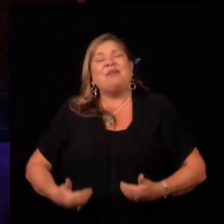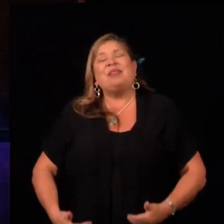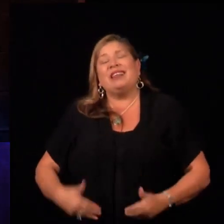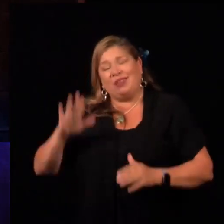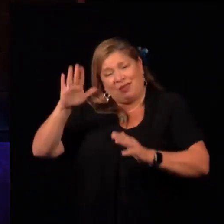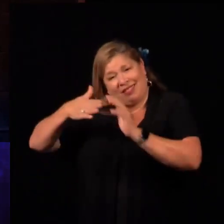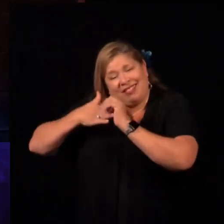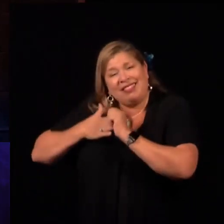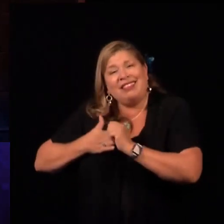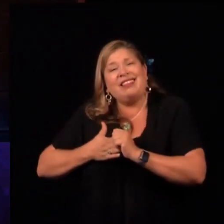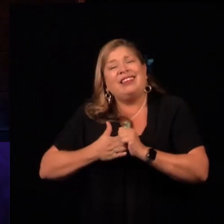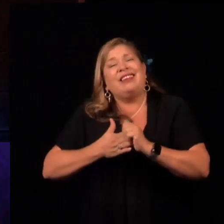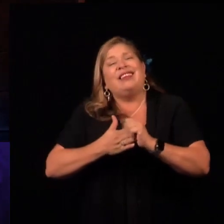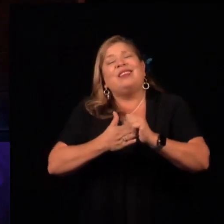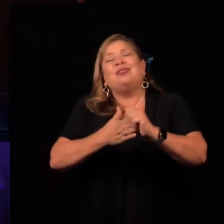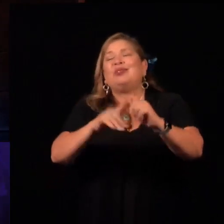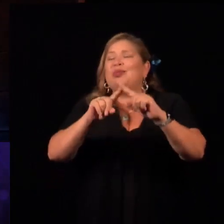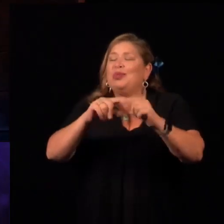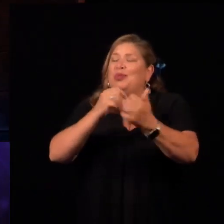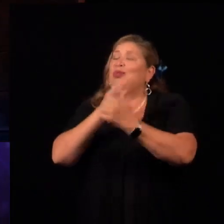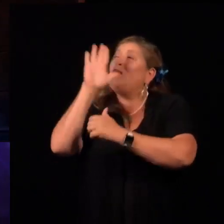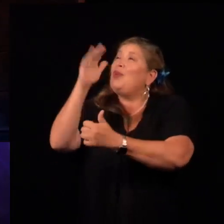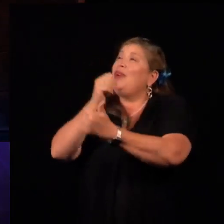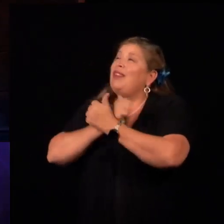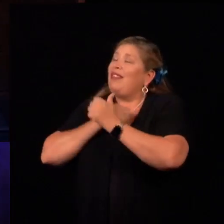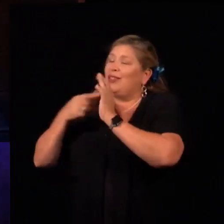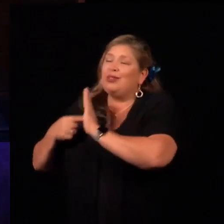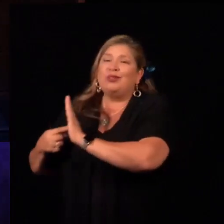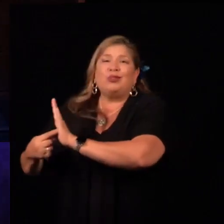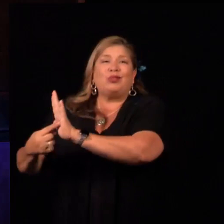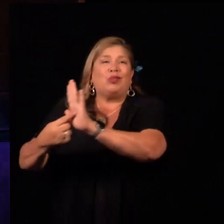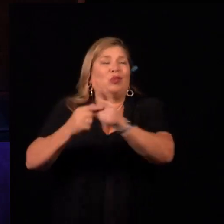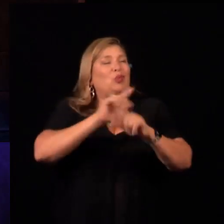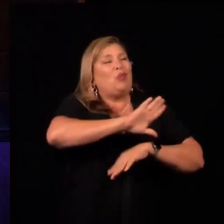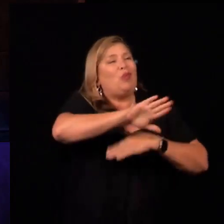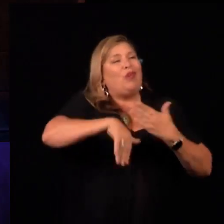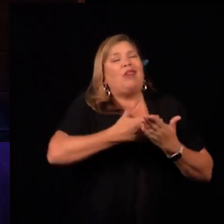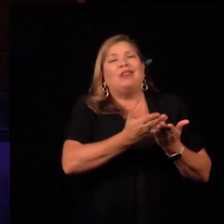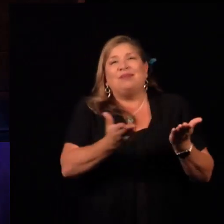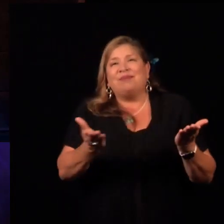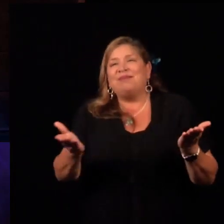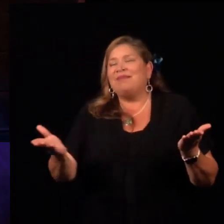me in your love to those around me.